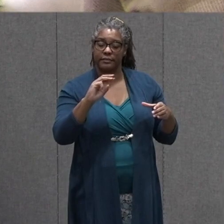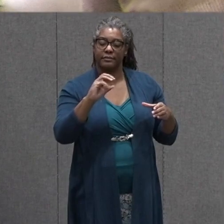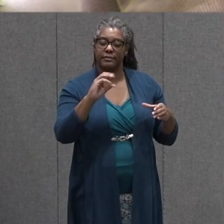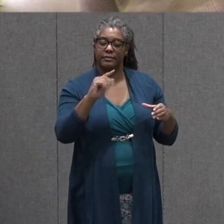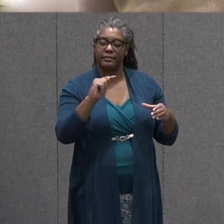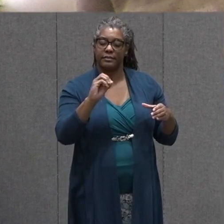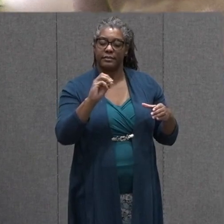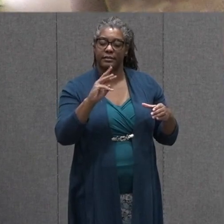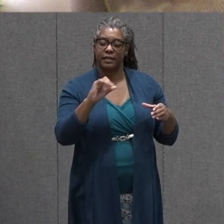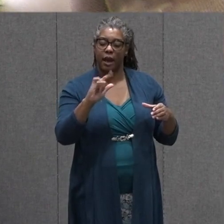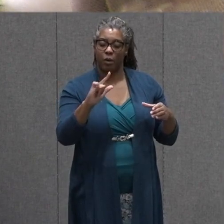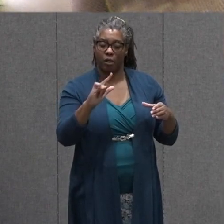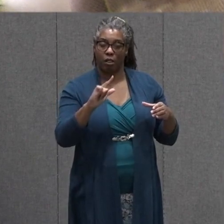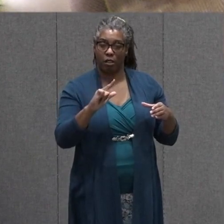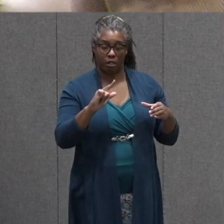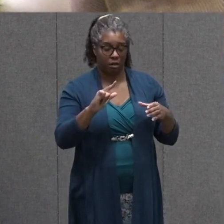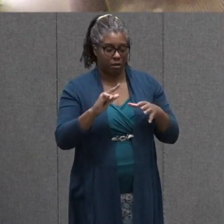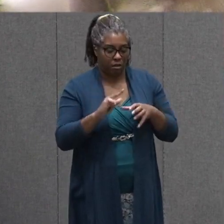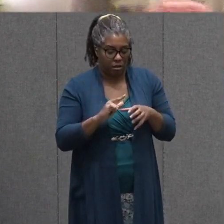All right, let's continue on our story.